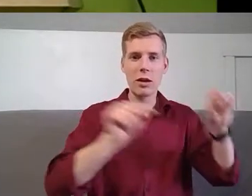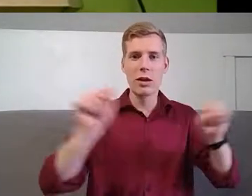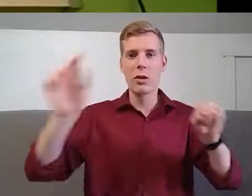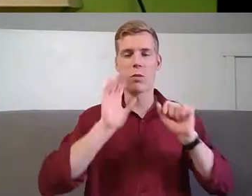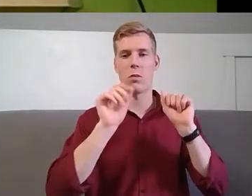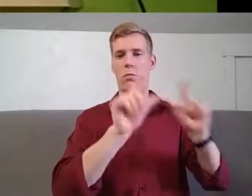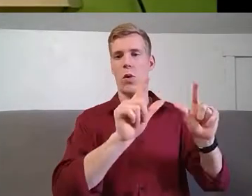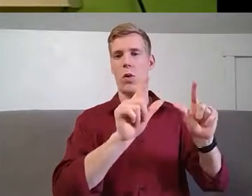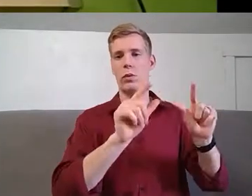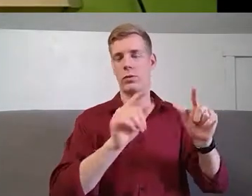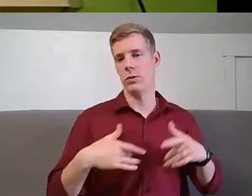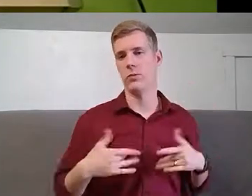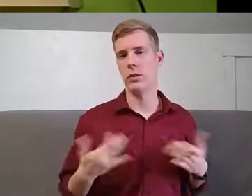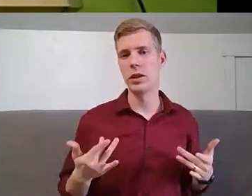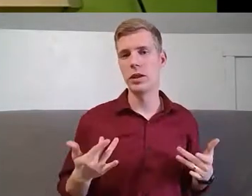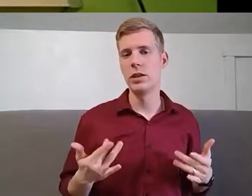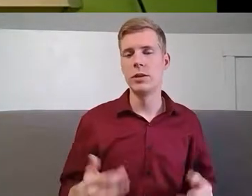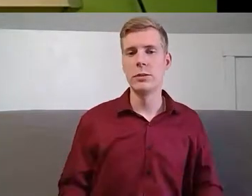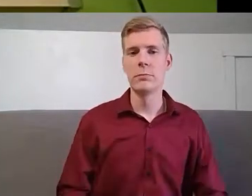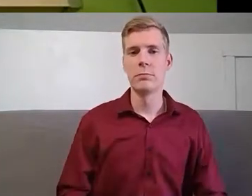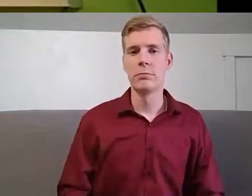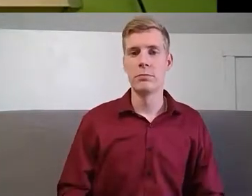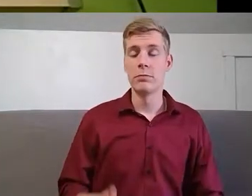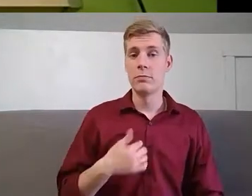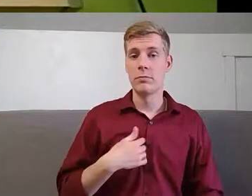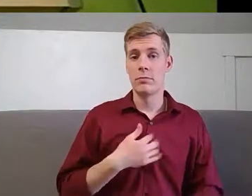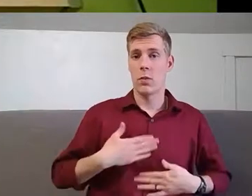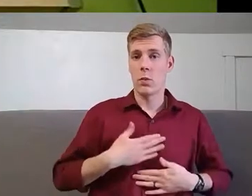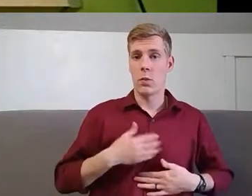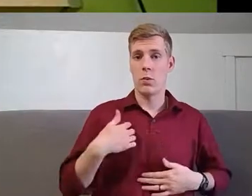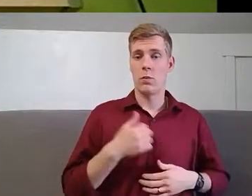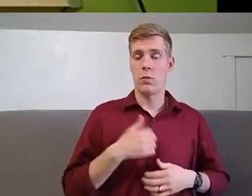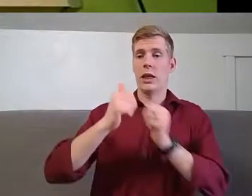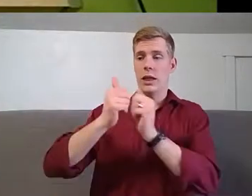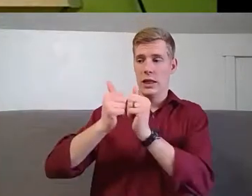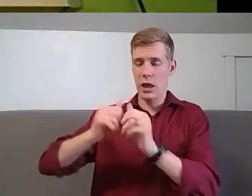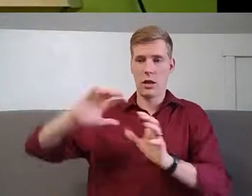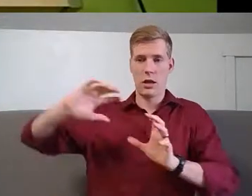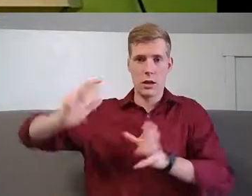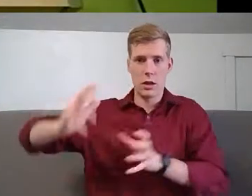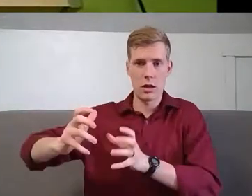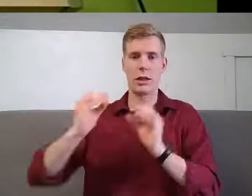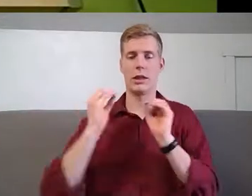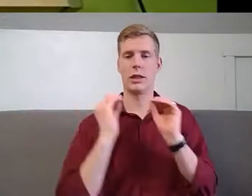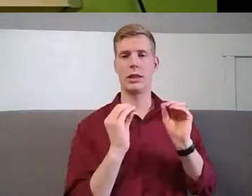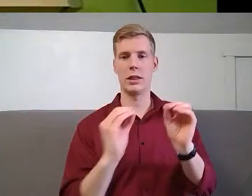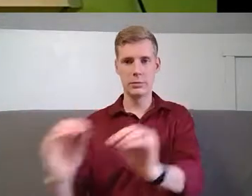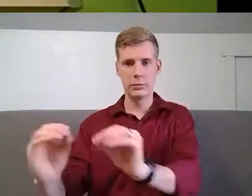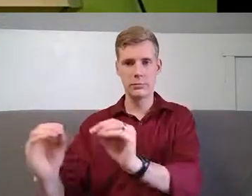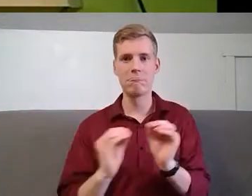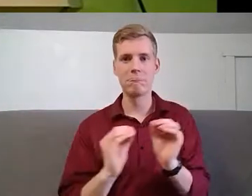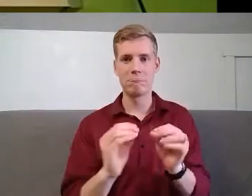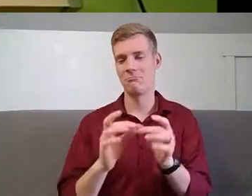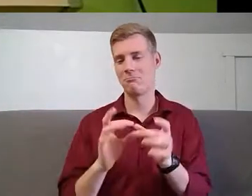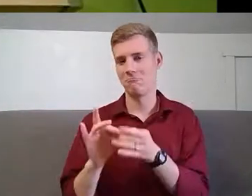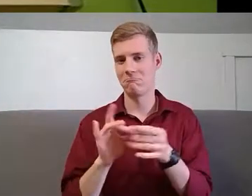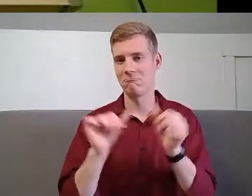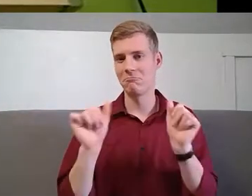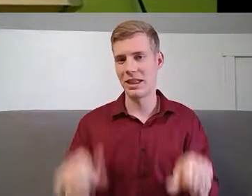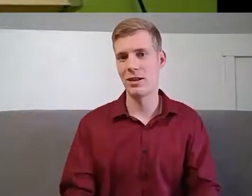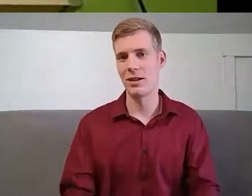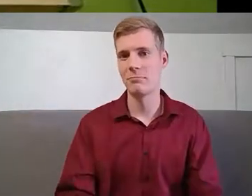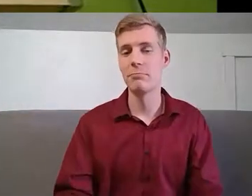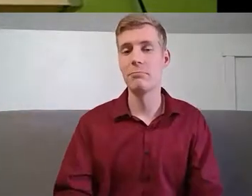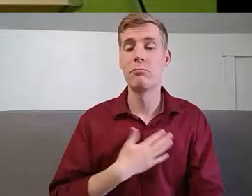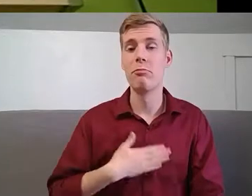places. And I love that we are teaching together and connecting that way. So please